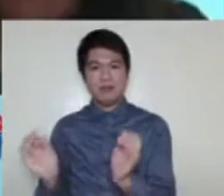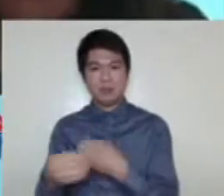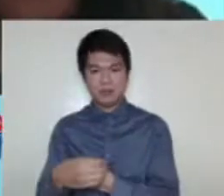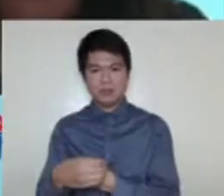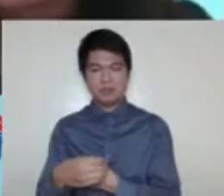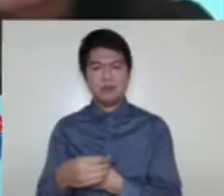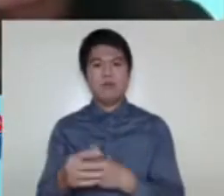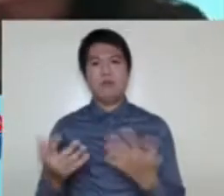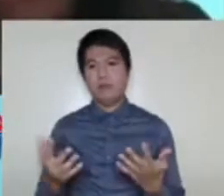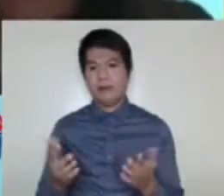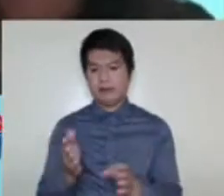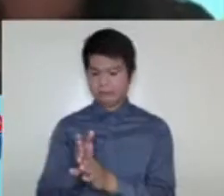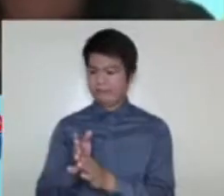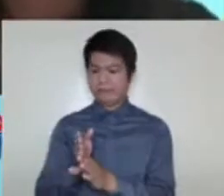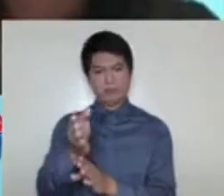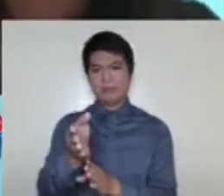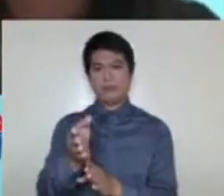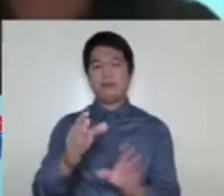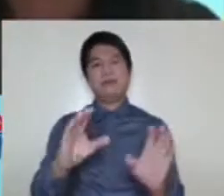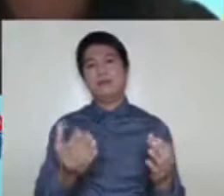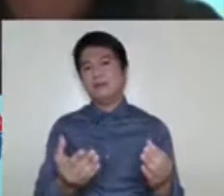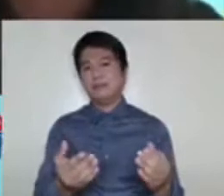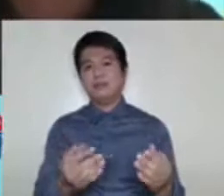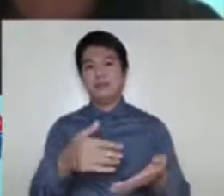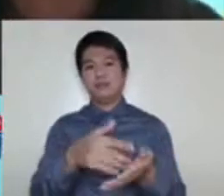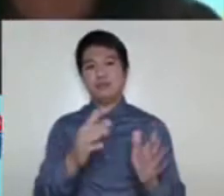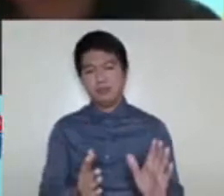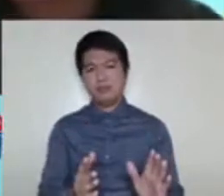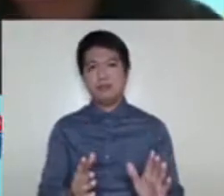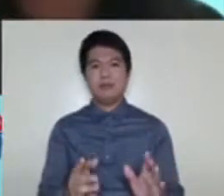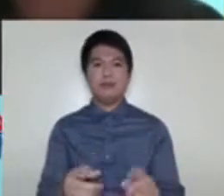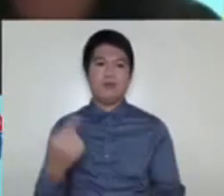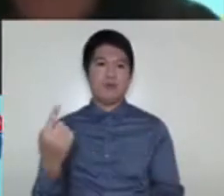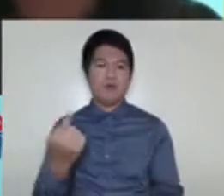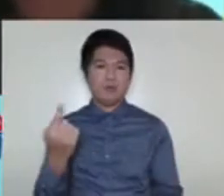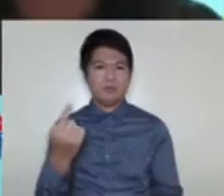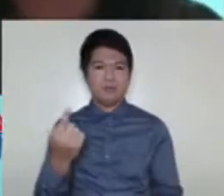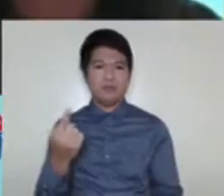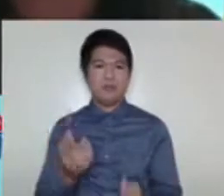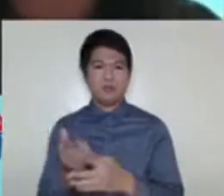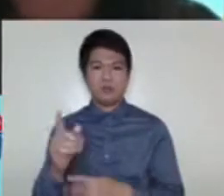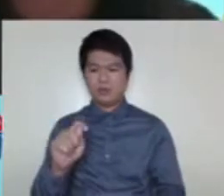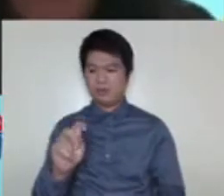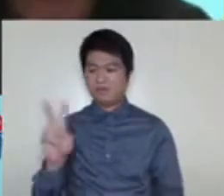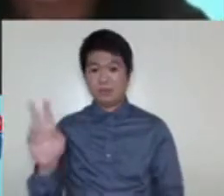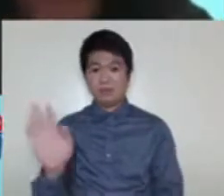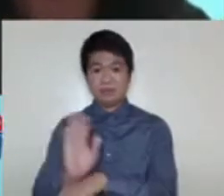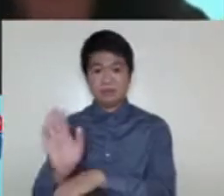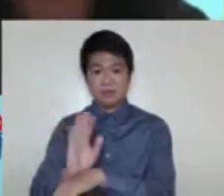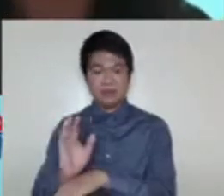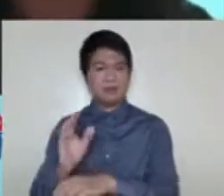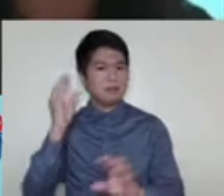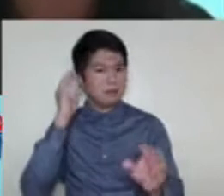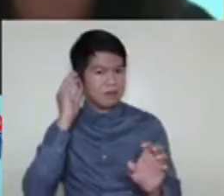with our students. They are the ones who deliver the lessons through TV-based, radio-based, and or DepEd